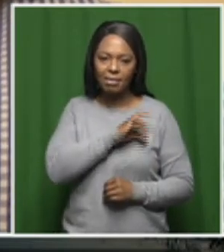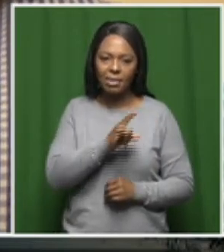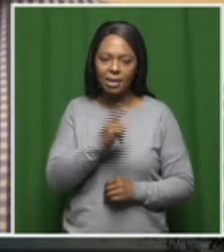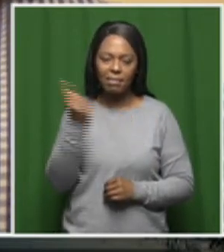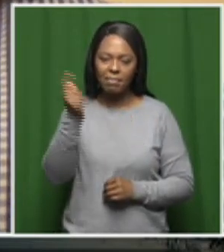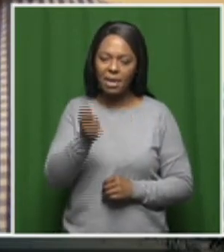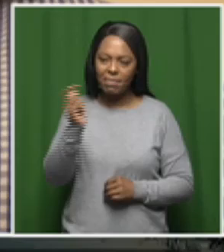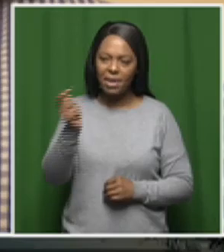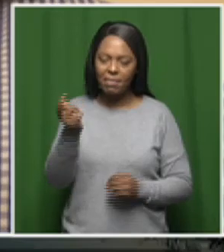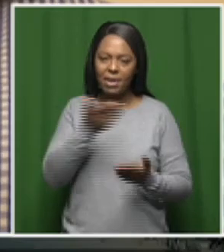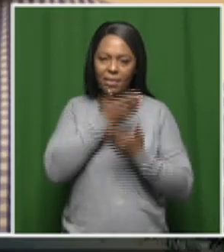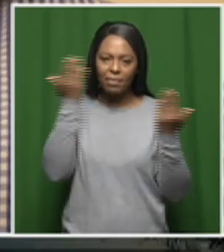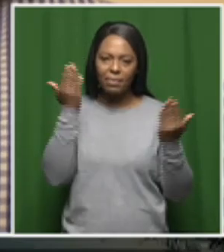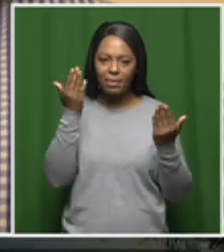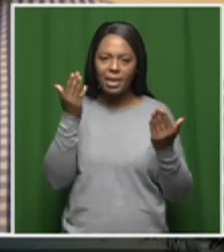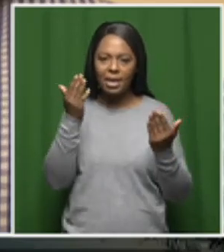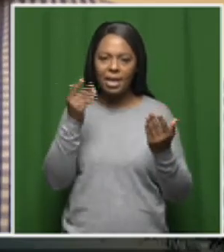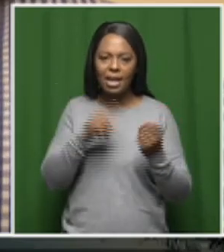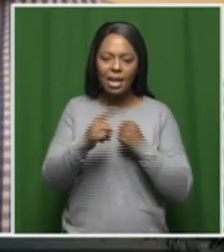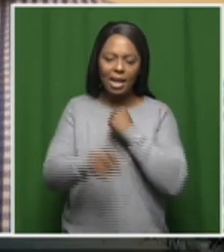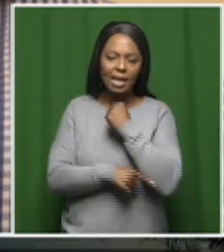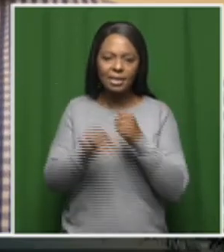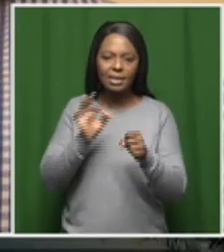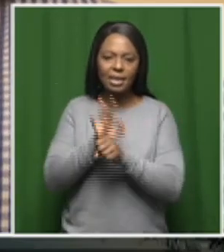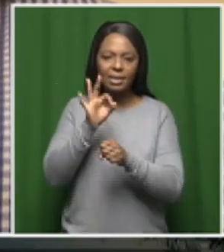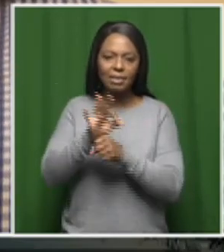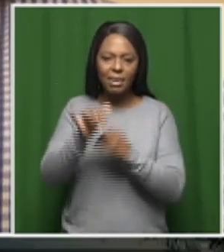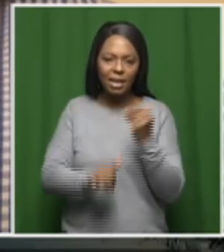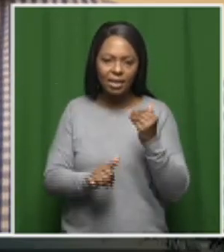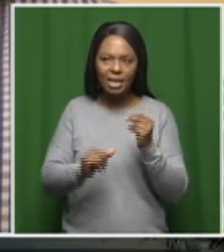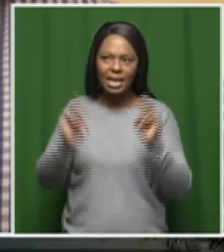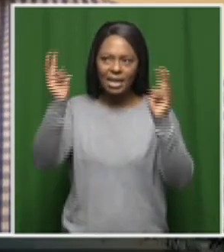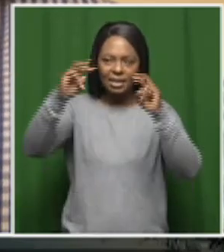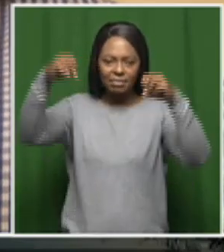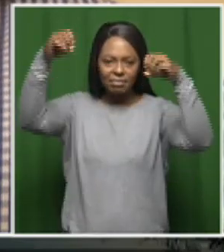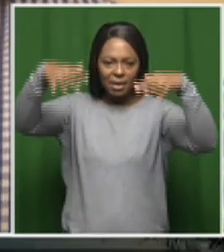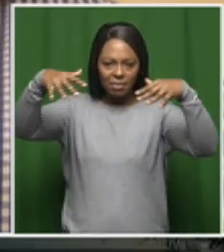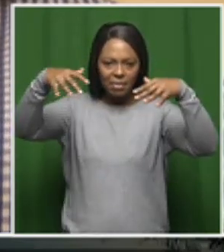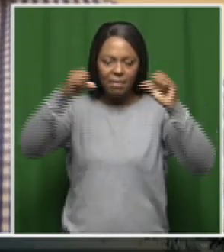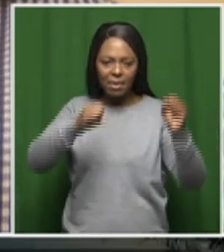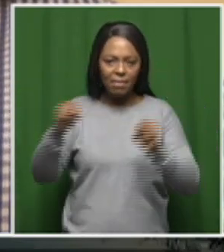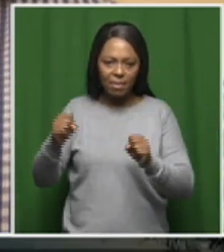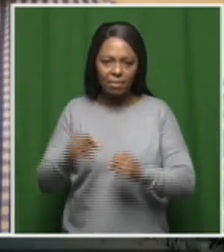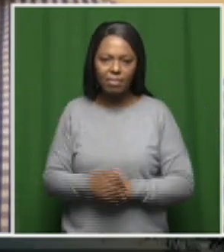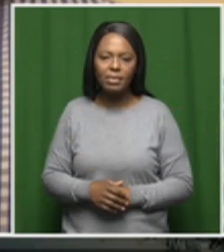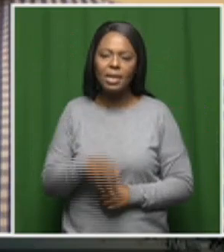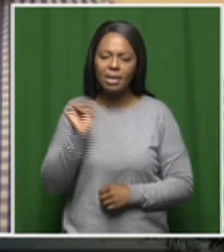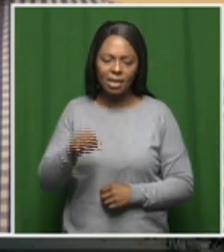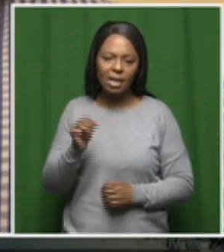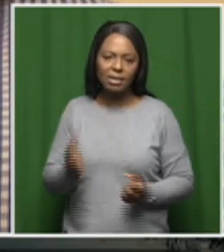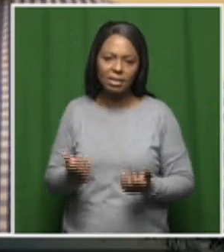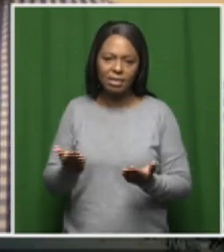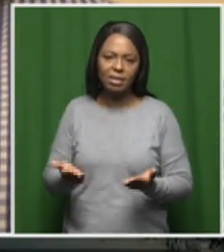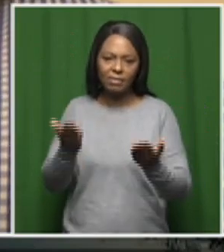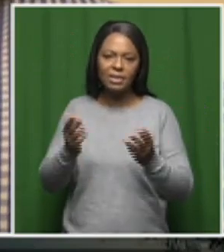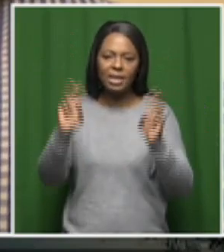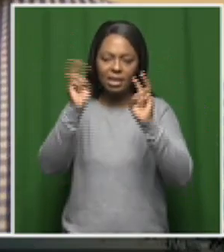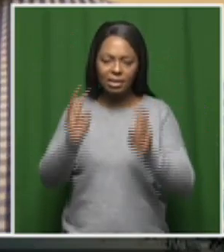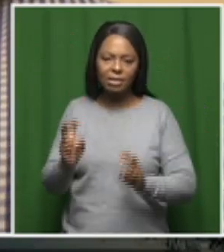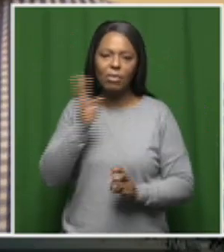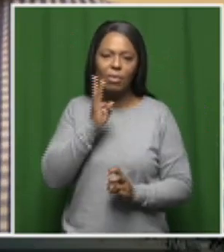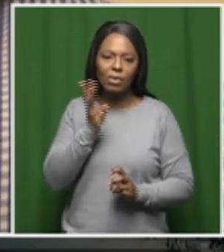last 13 months? They have all the services that are provided by the city: electricity,